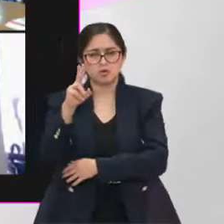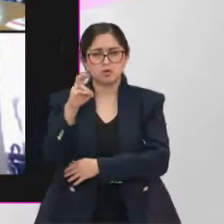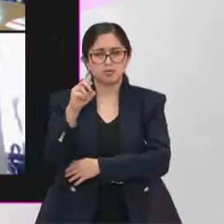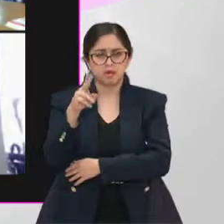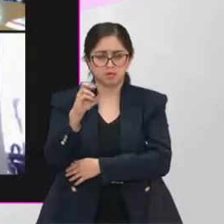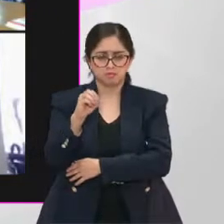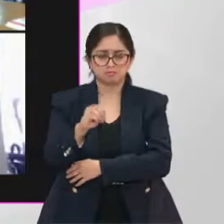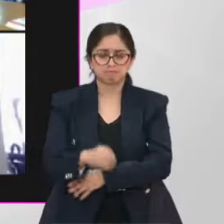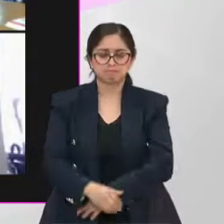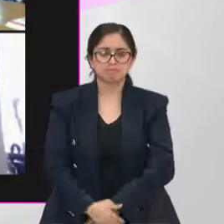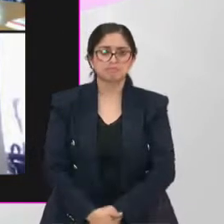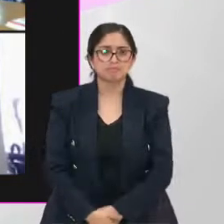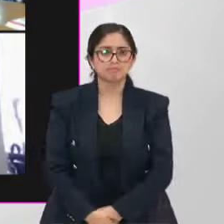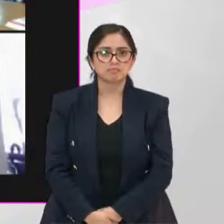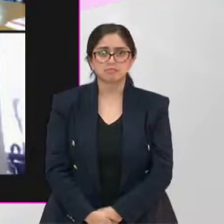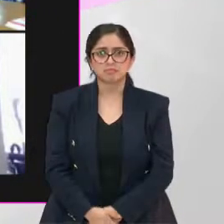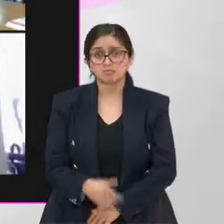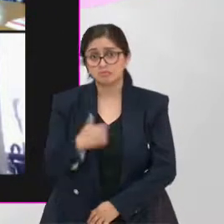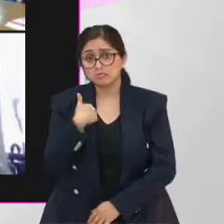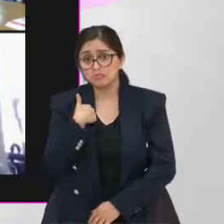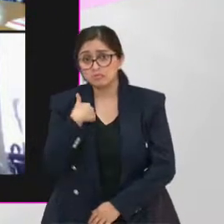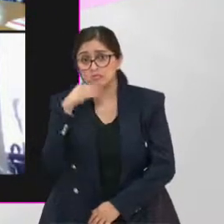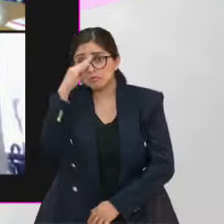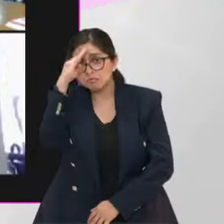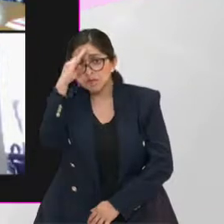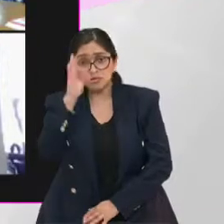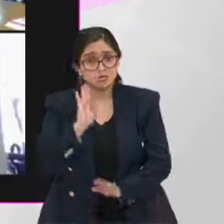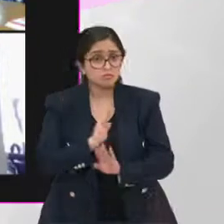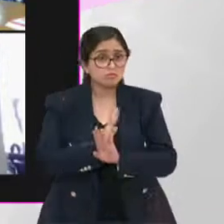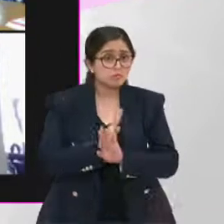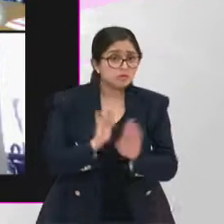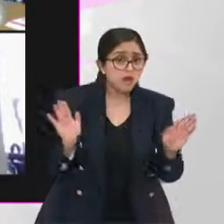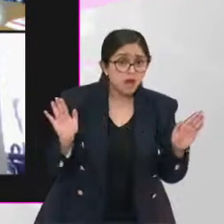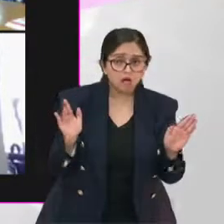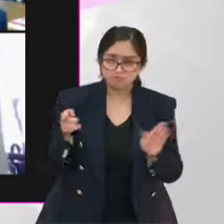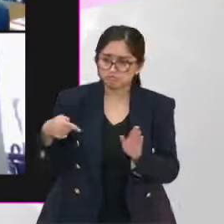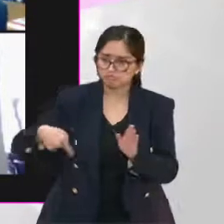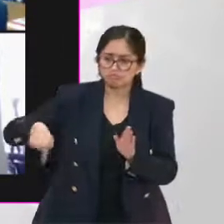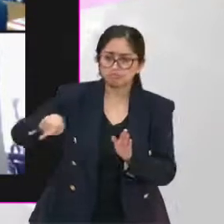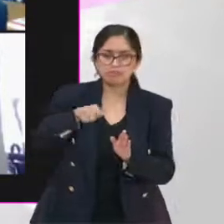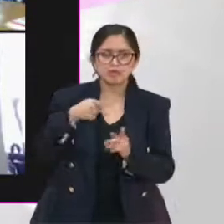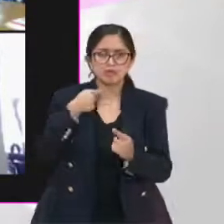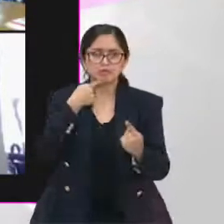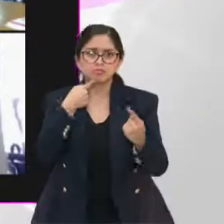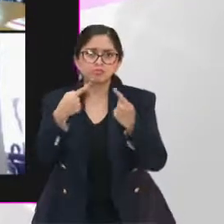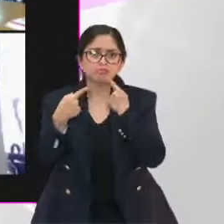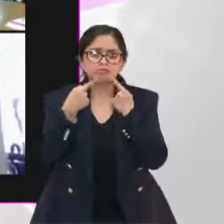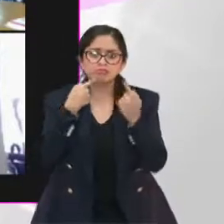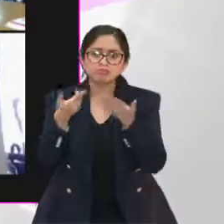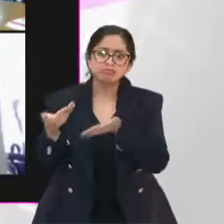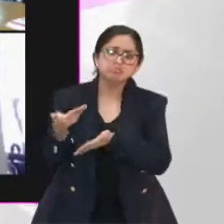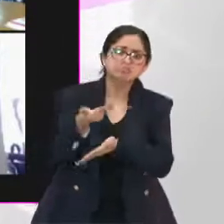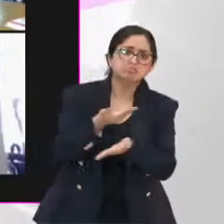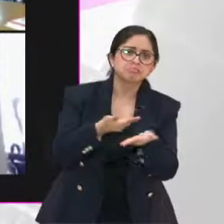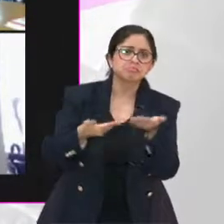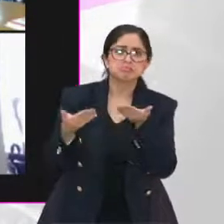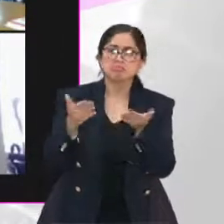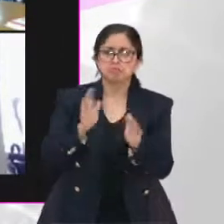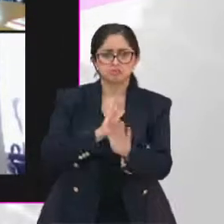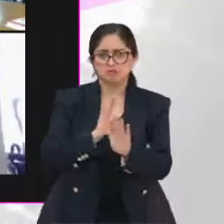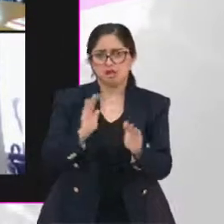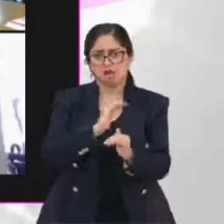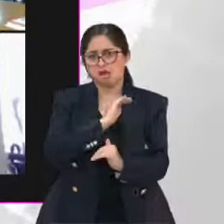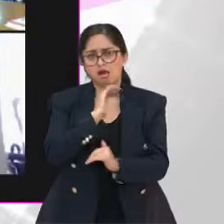Romero. Pienso que llegamos al final de nuestro intercambio. So we